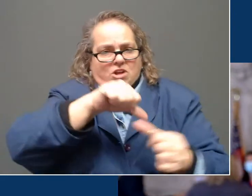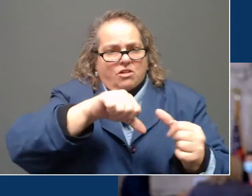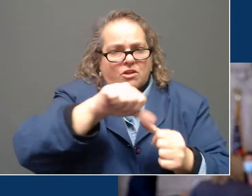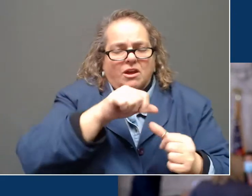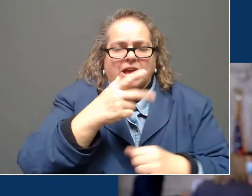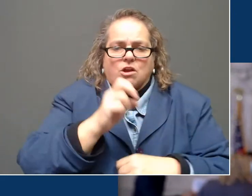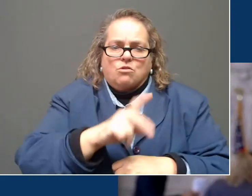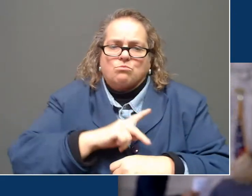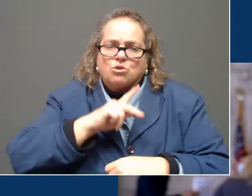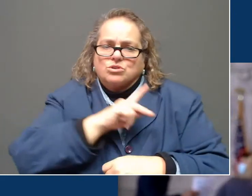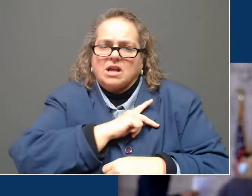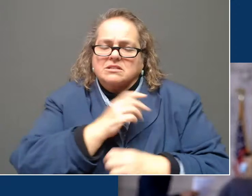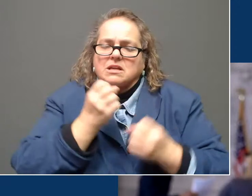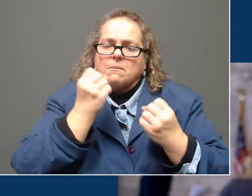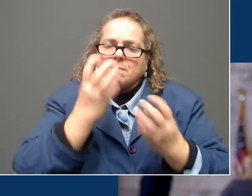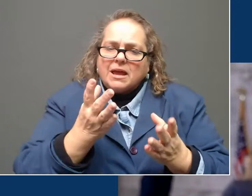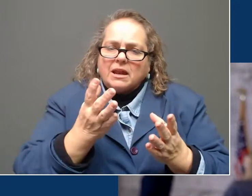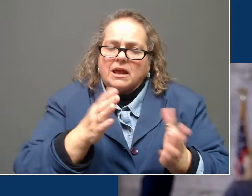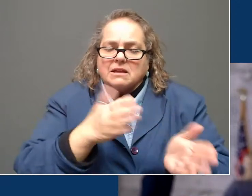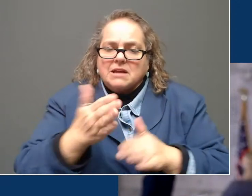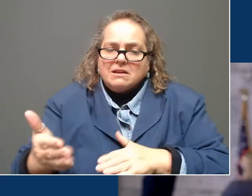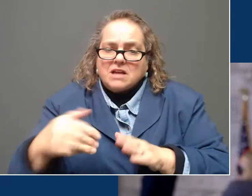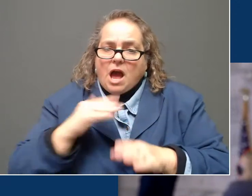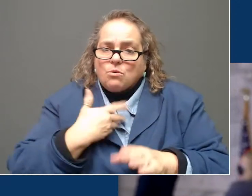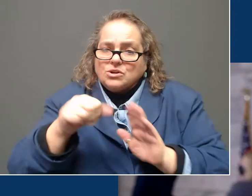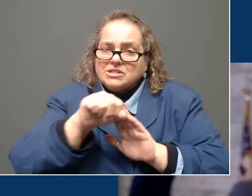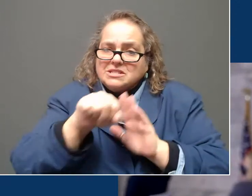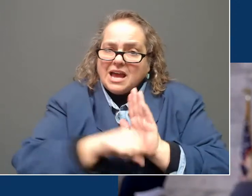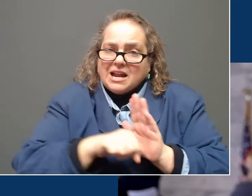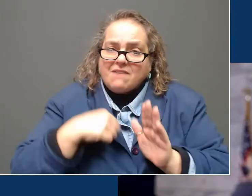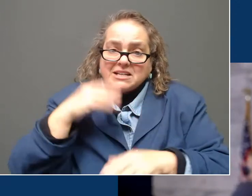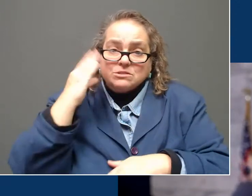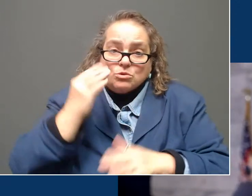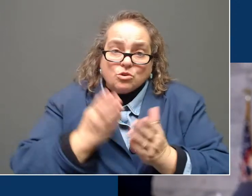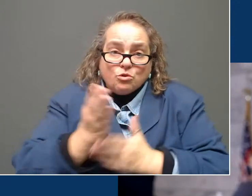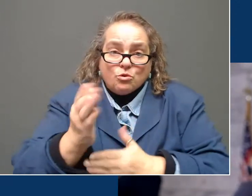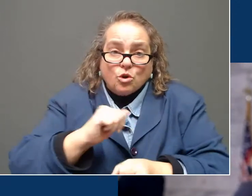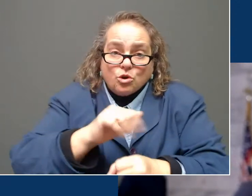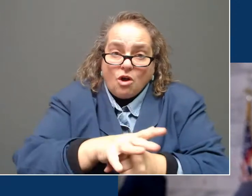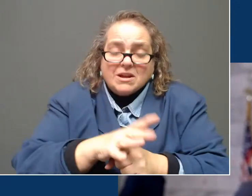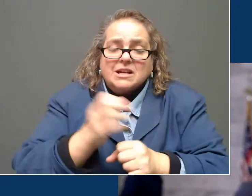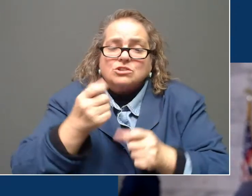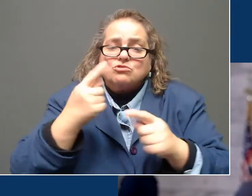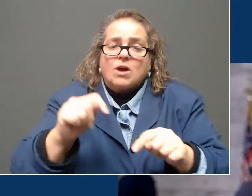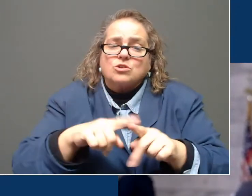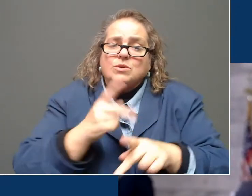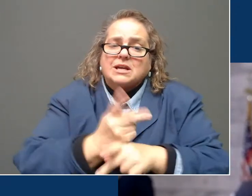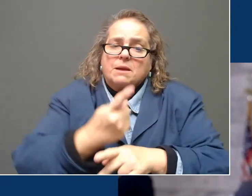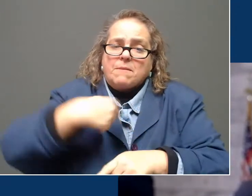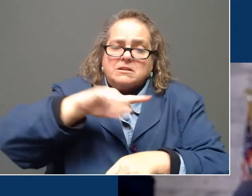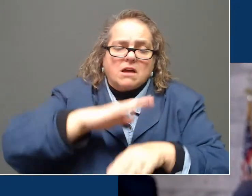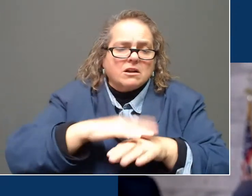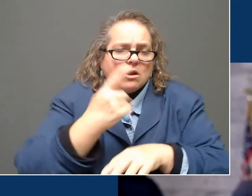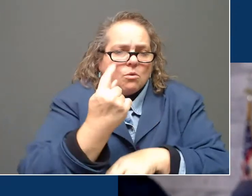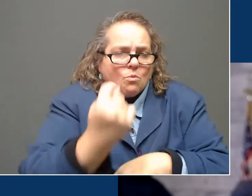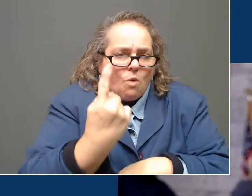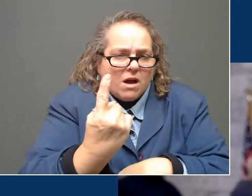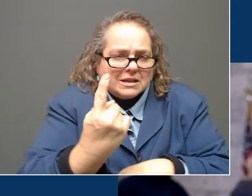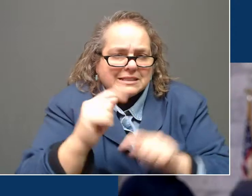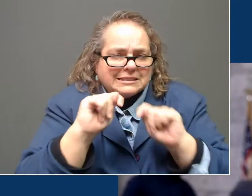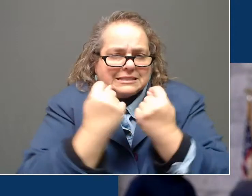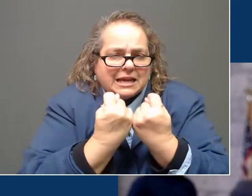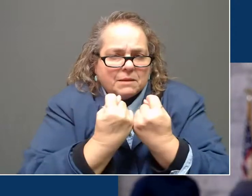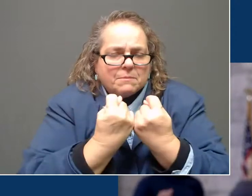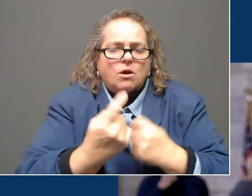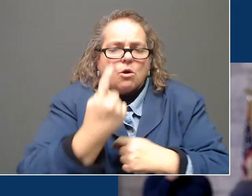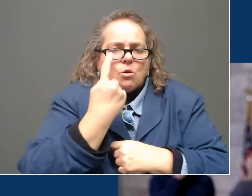get yours, and trust the process, believe in your community, and together we can get through this. This promotes the common good and helps us to promote